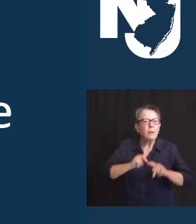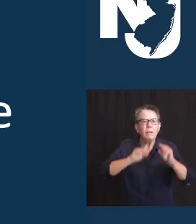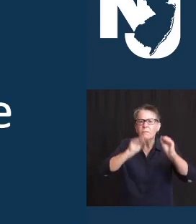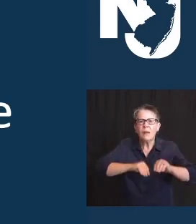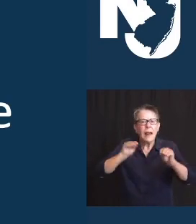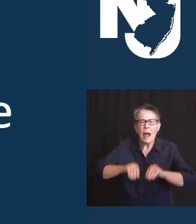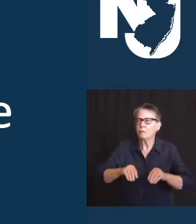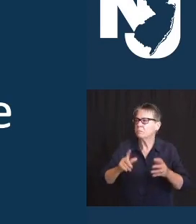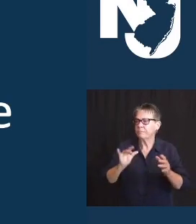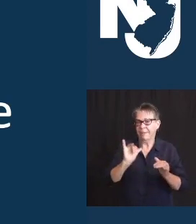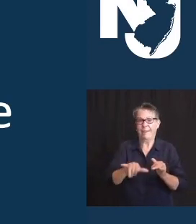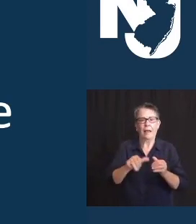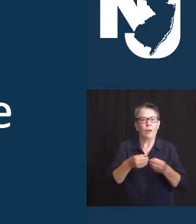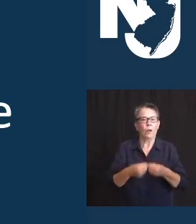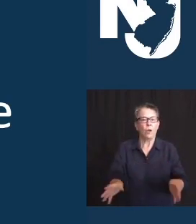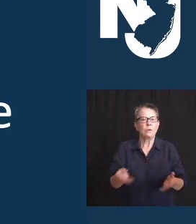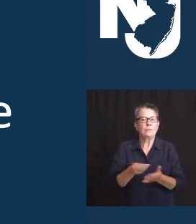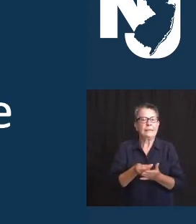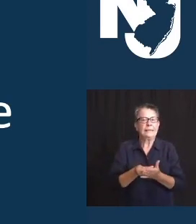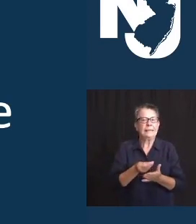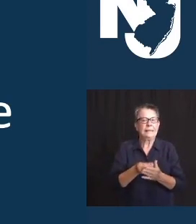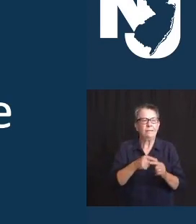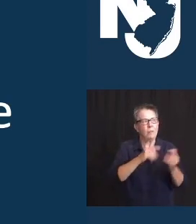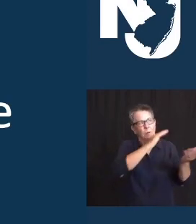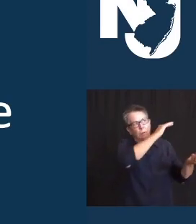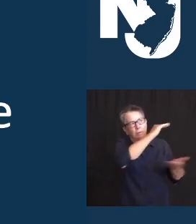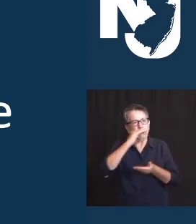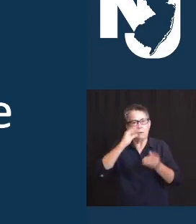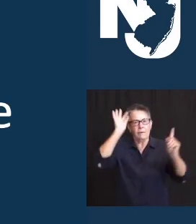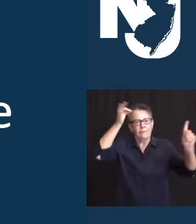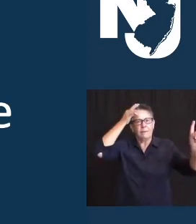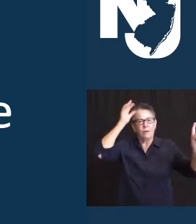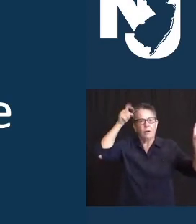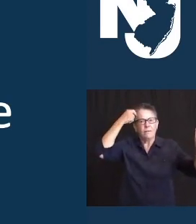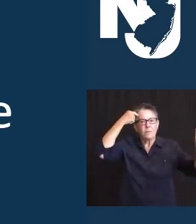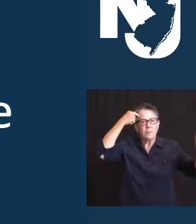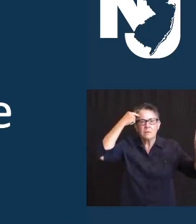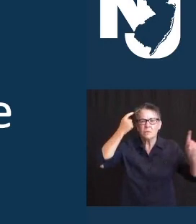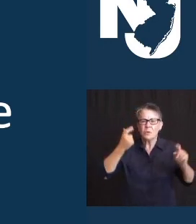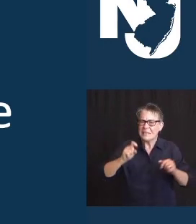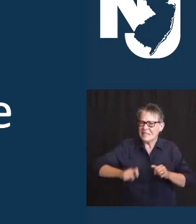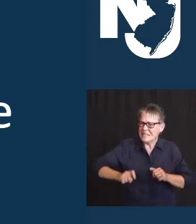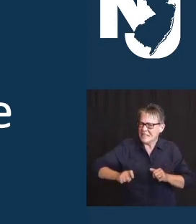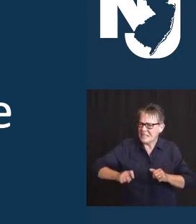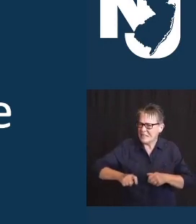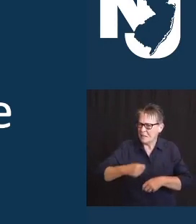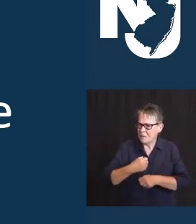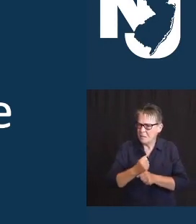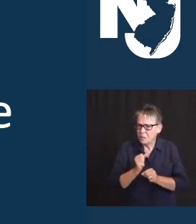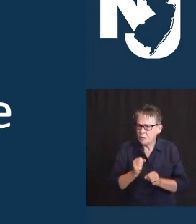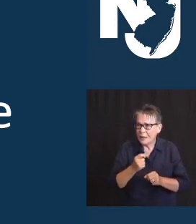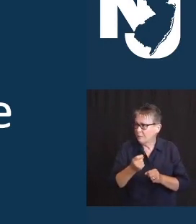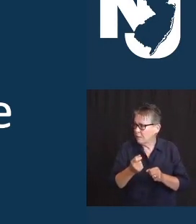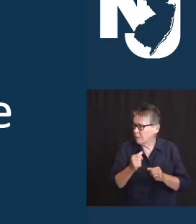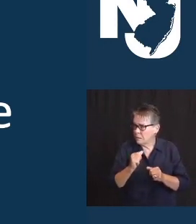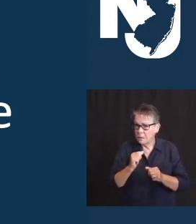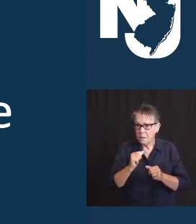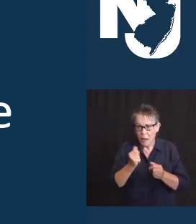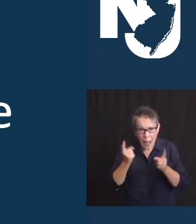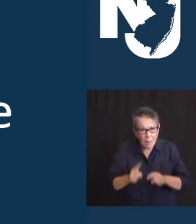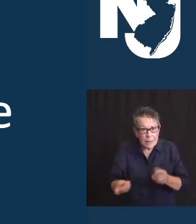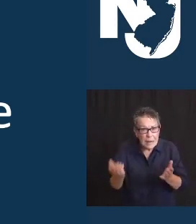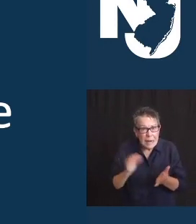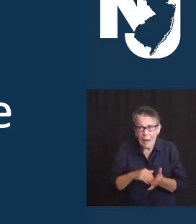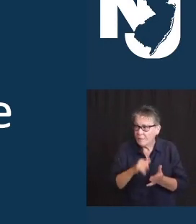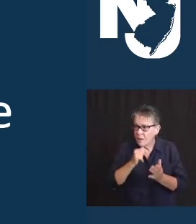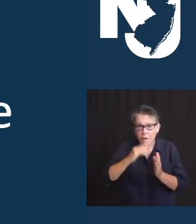your civic duty, we will be undercounted again. And an undercount will almost certainly mean, especially, that our communities